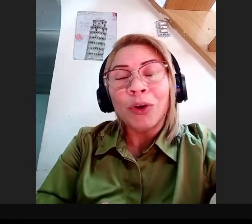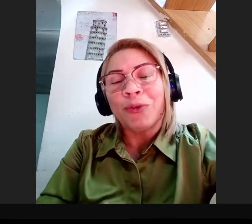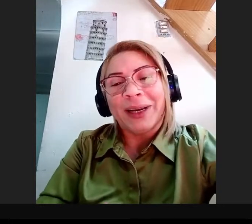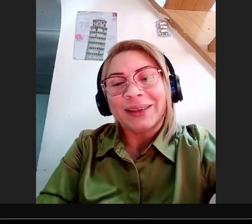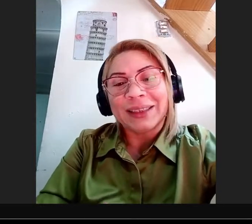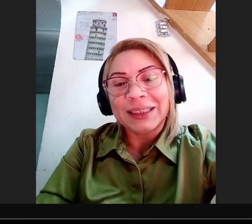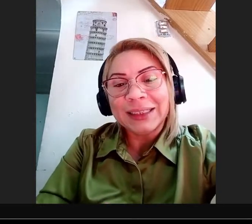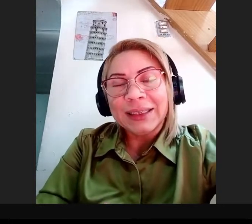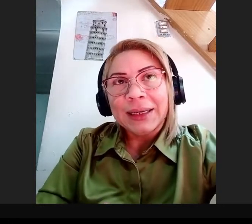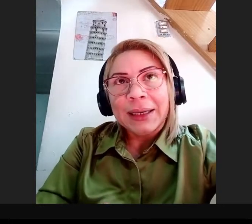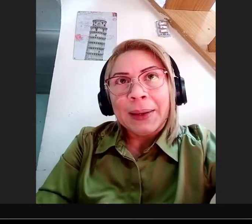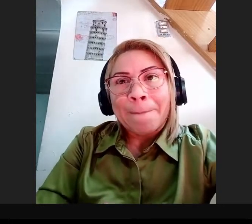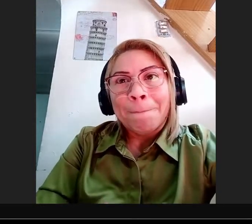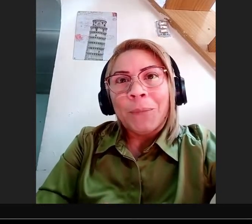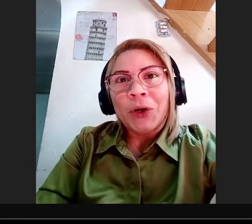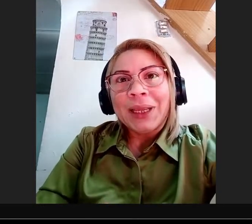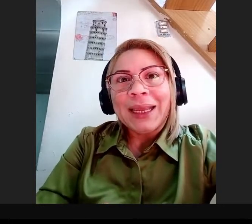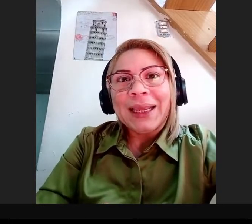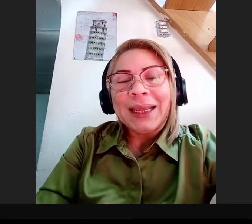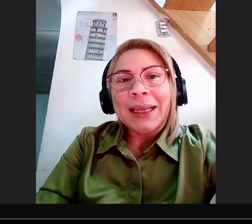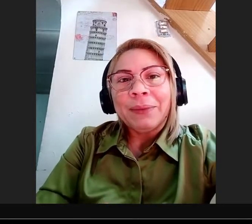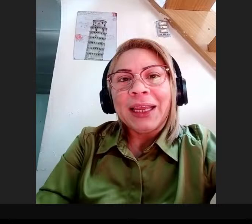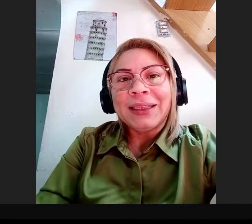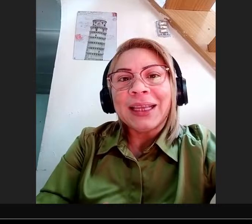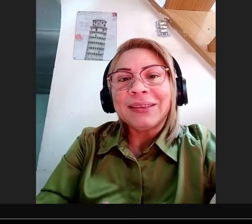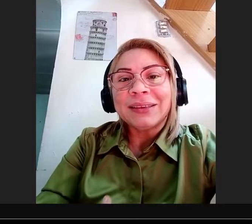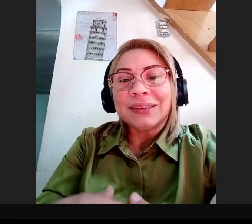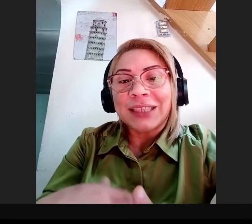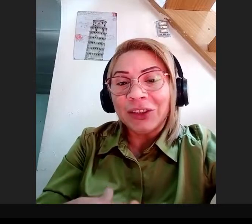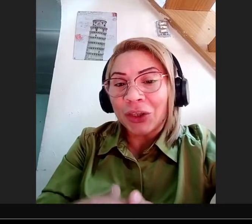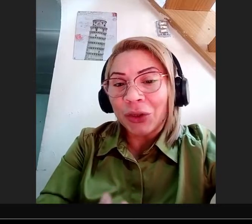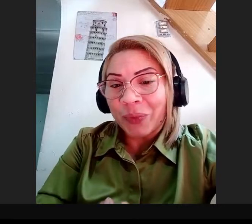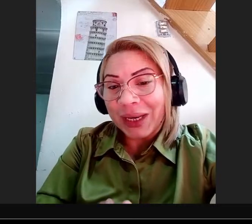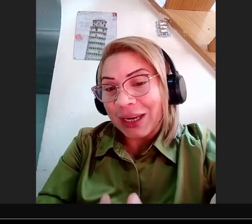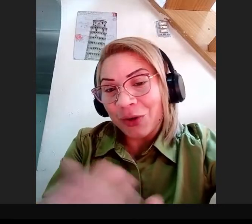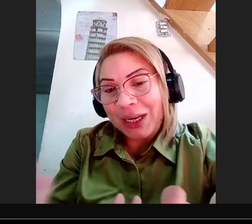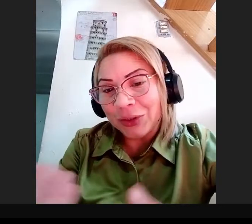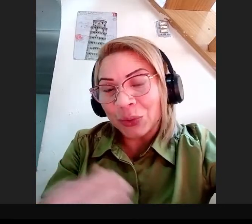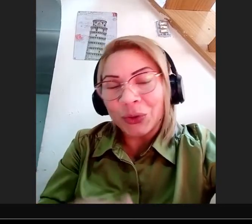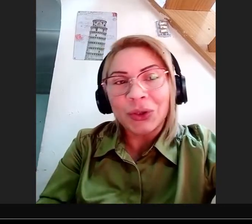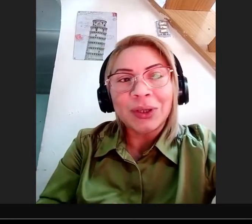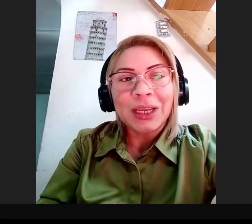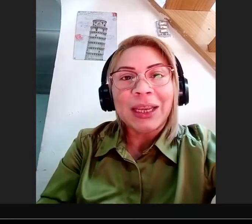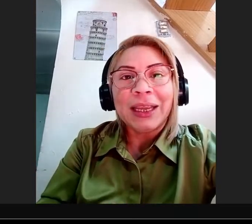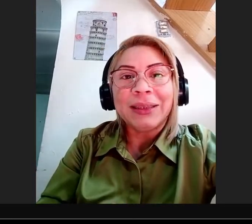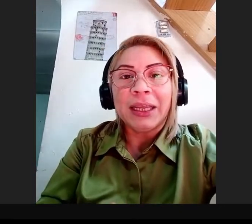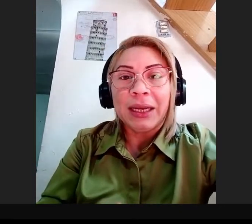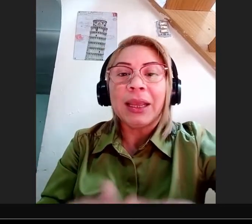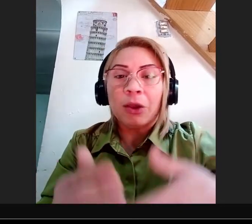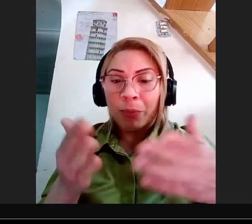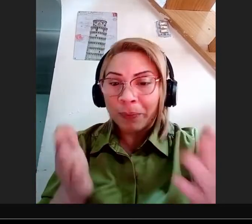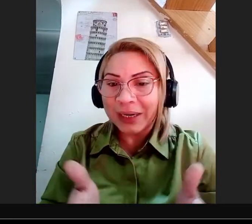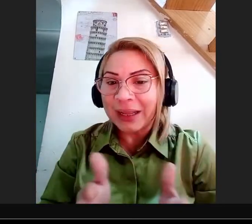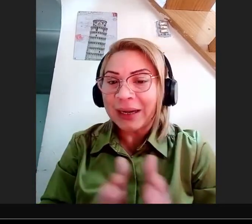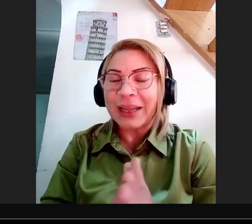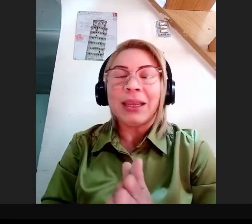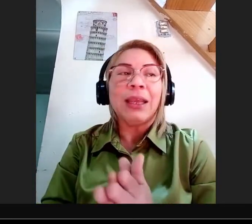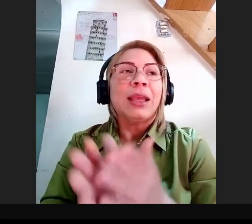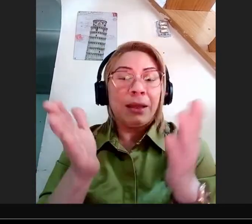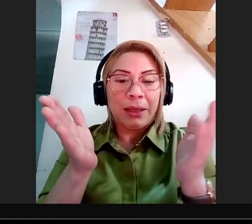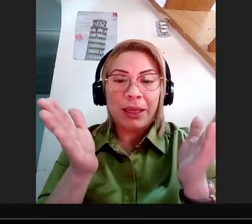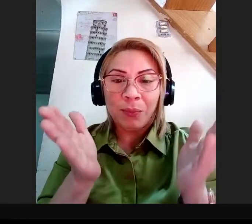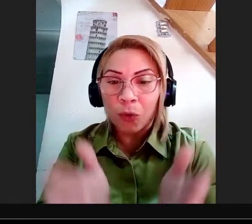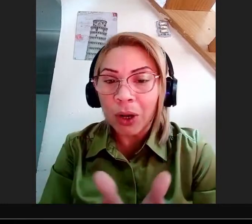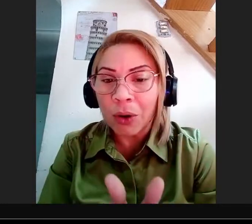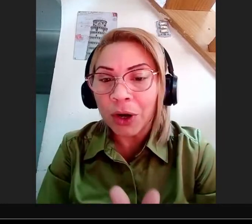in a forced manner. It's something very tough. It's something very terrible because you are living in a country that is